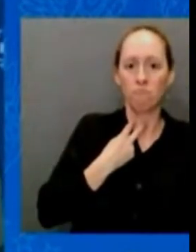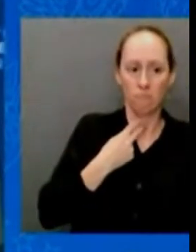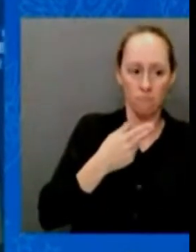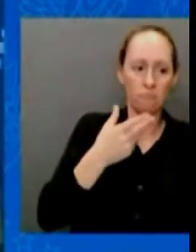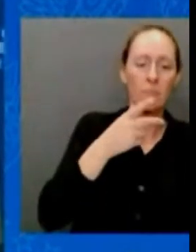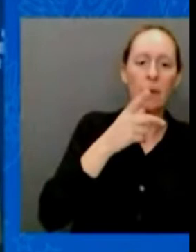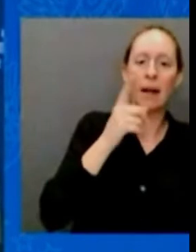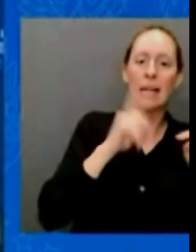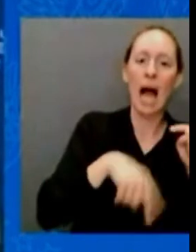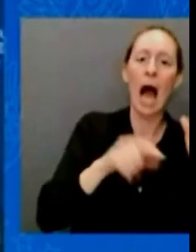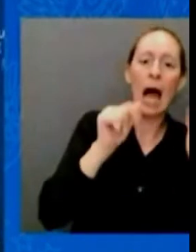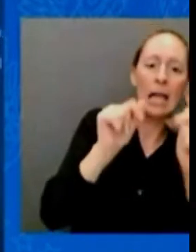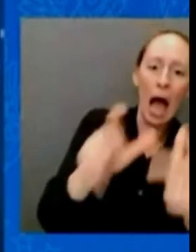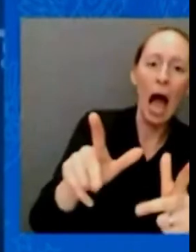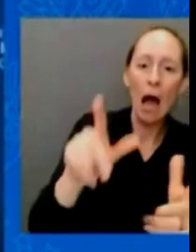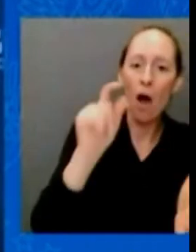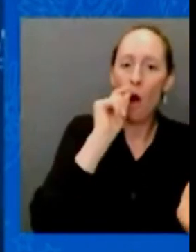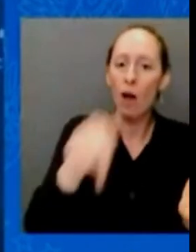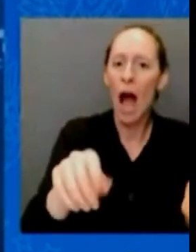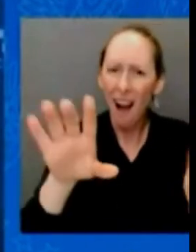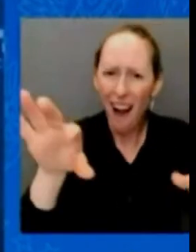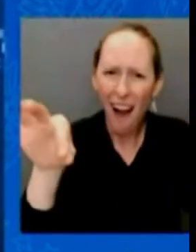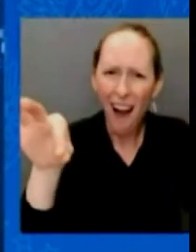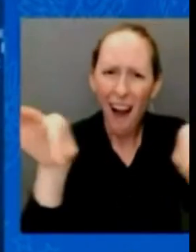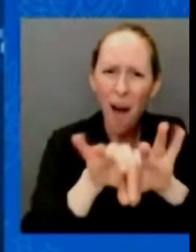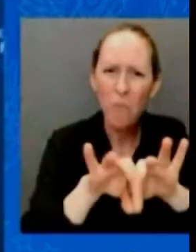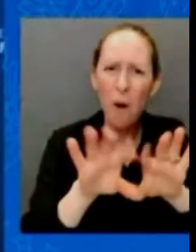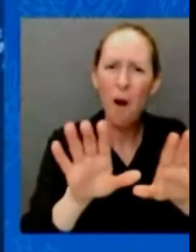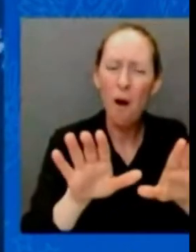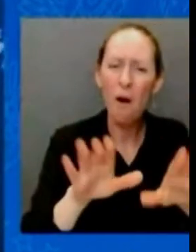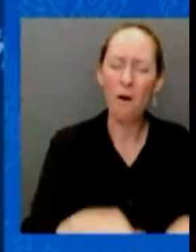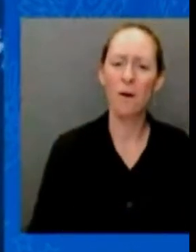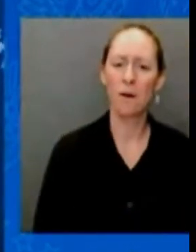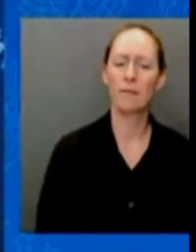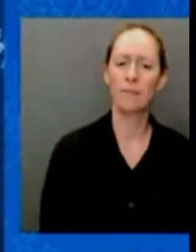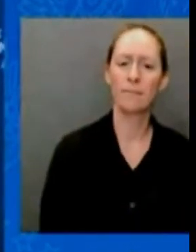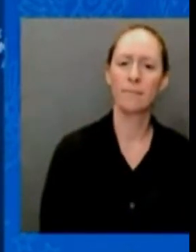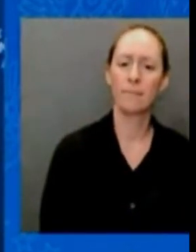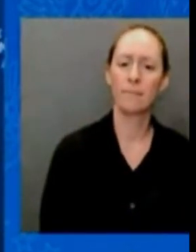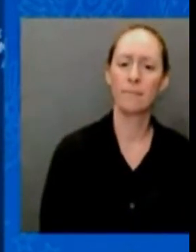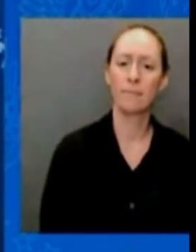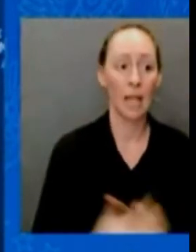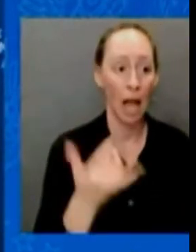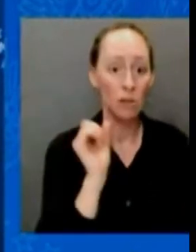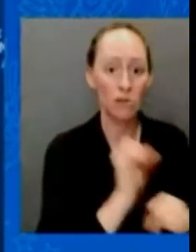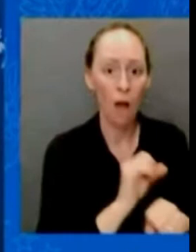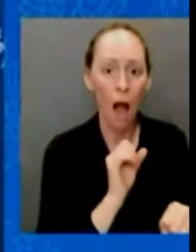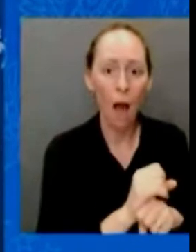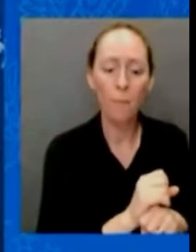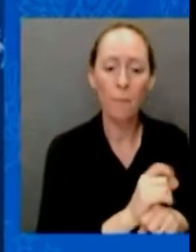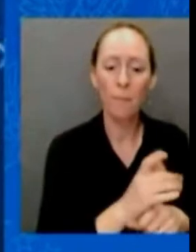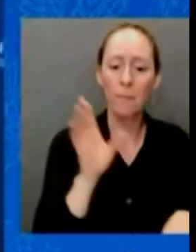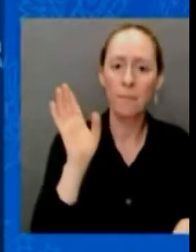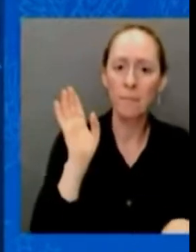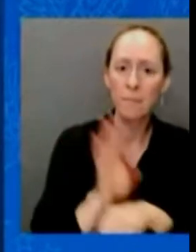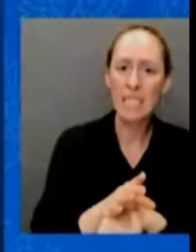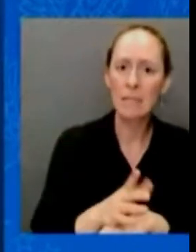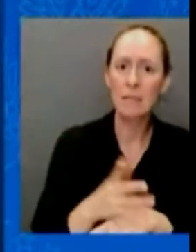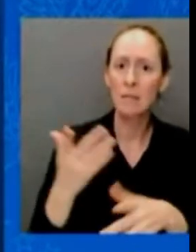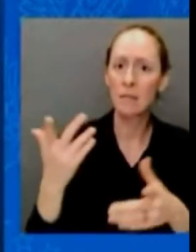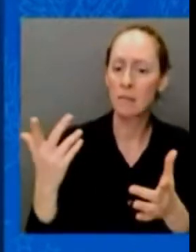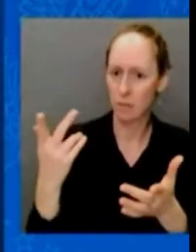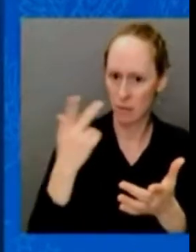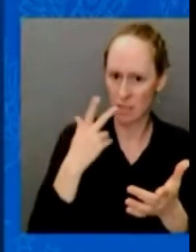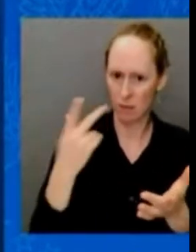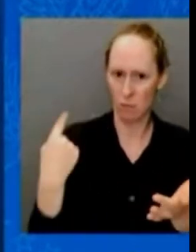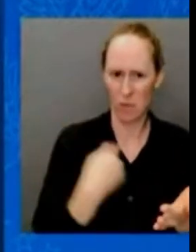deal. And it creates jobs and it creates industries. It demonstrates we're all in this together. And that's what